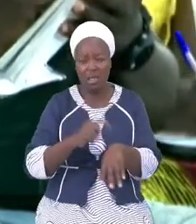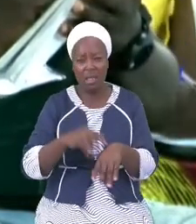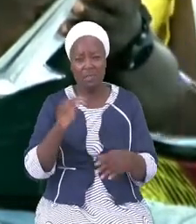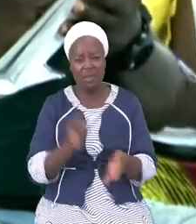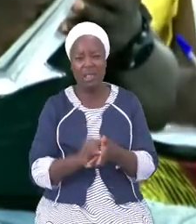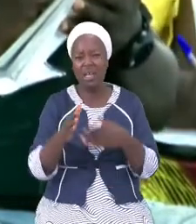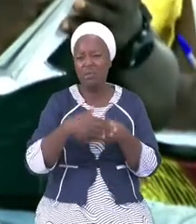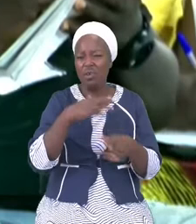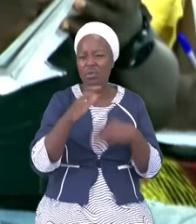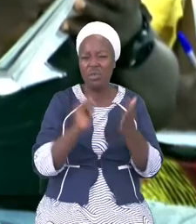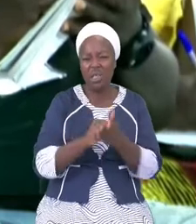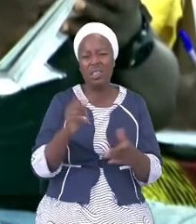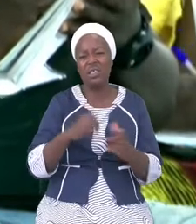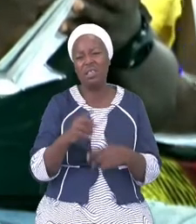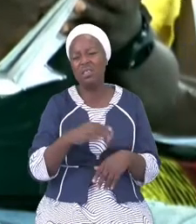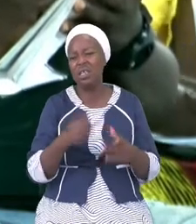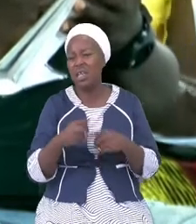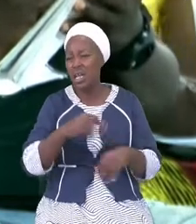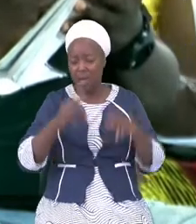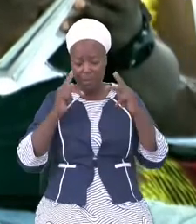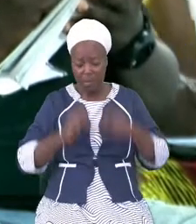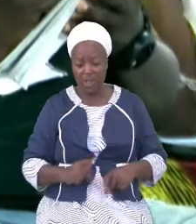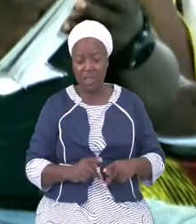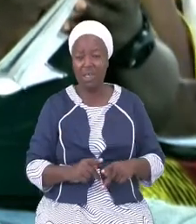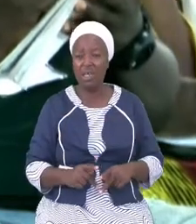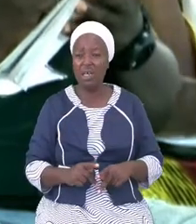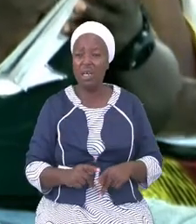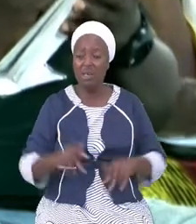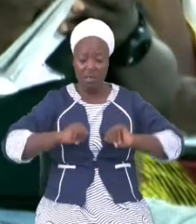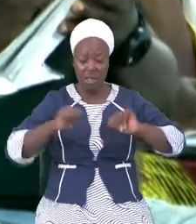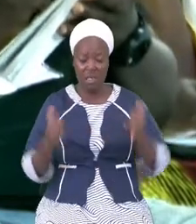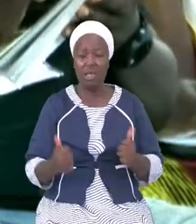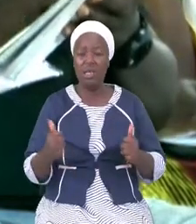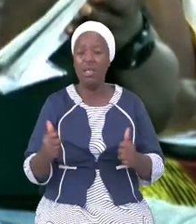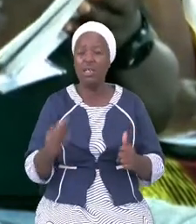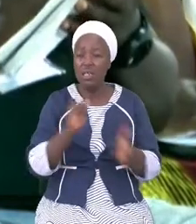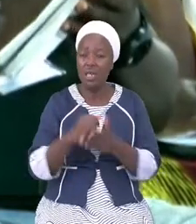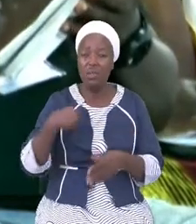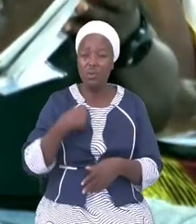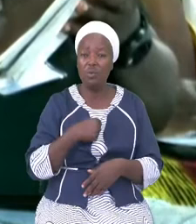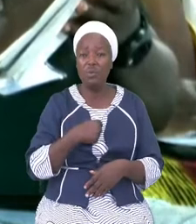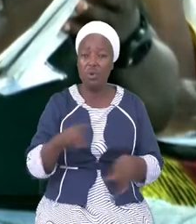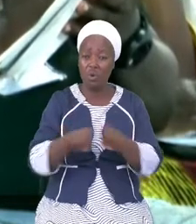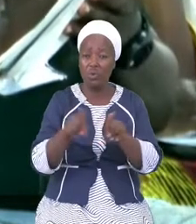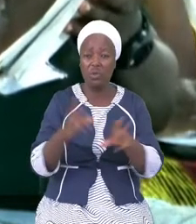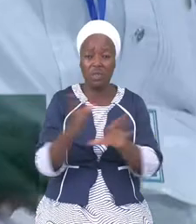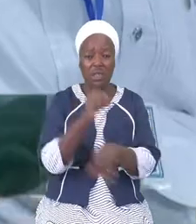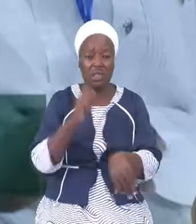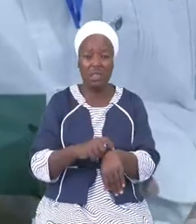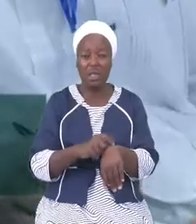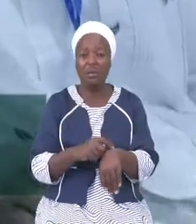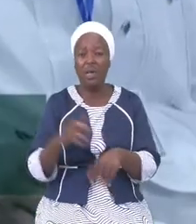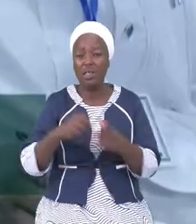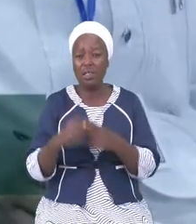retreat, there are times in personal denial that we even take time, we wait upon